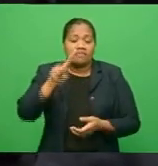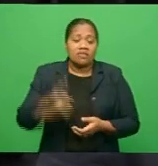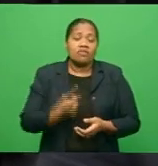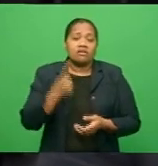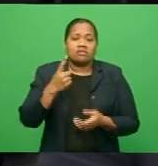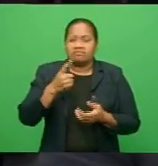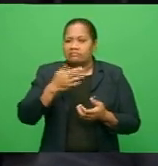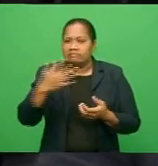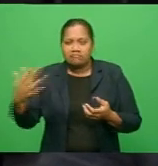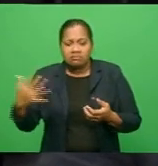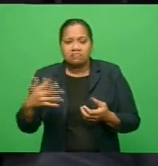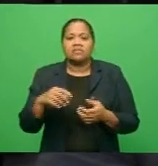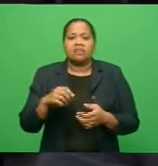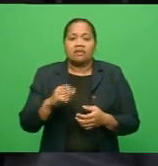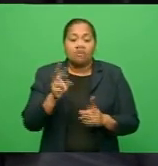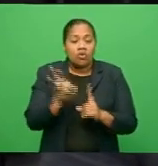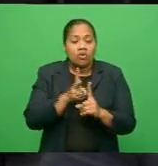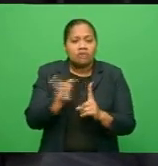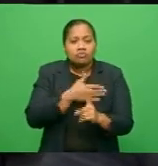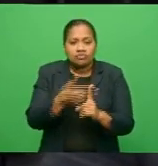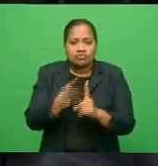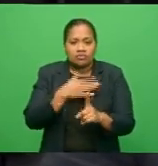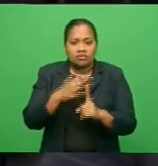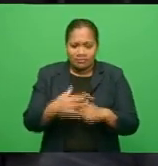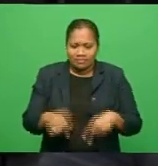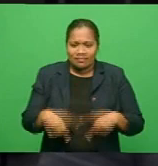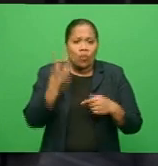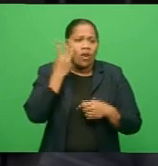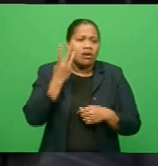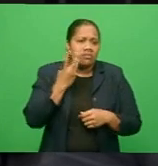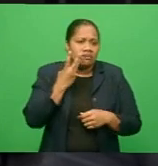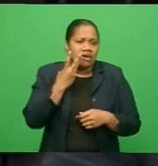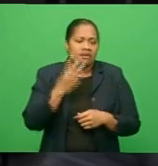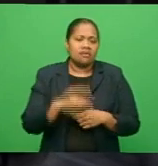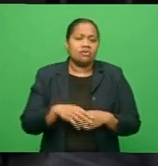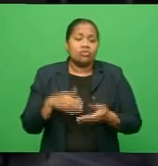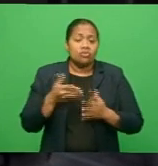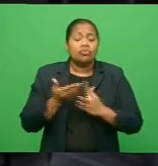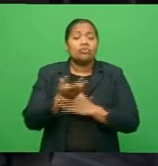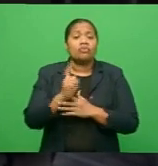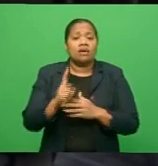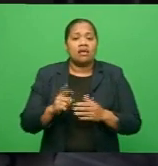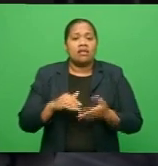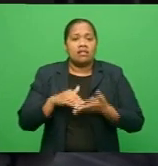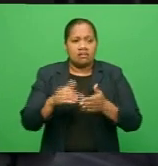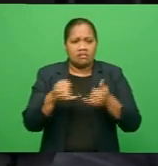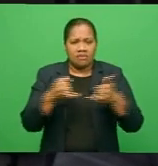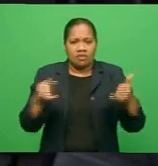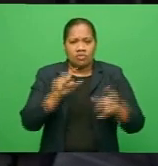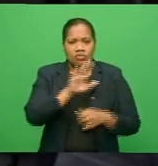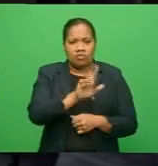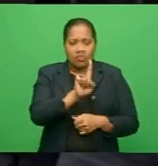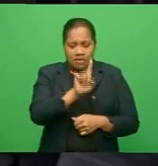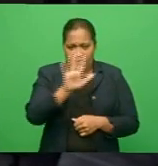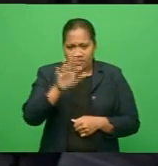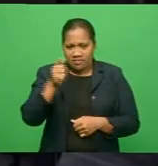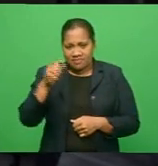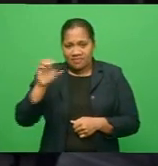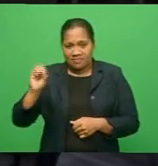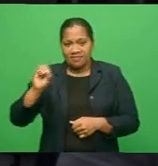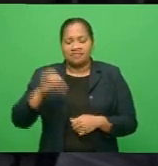of assault against women through the National Domestic Violence Helpline 1560. Chasaina